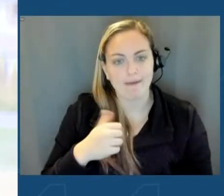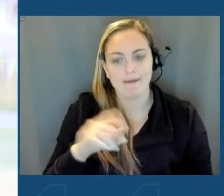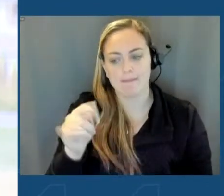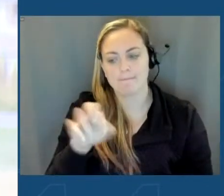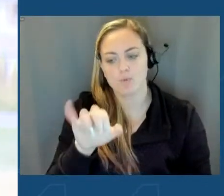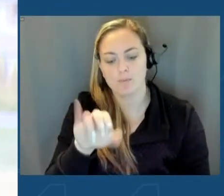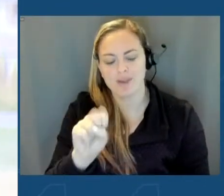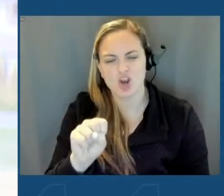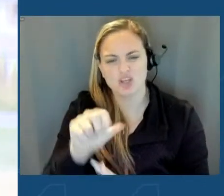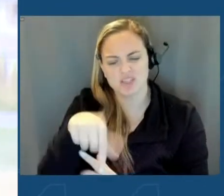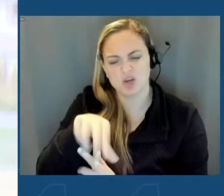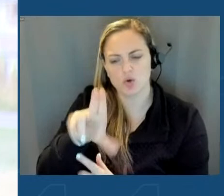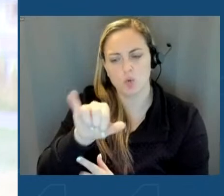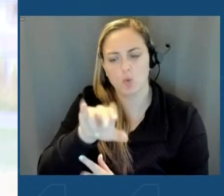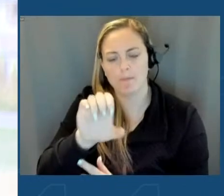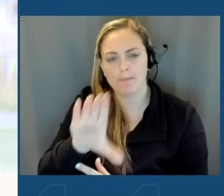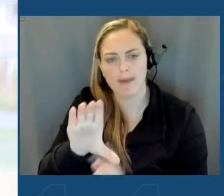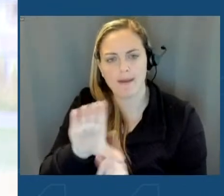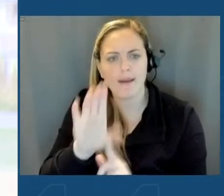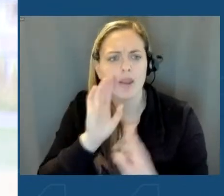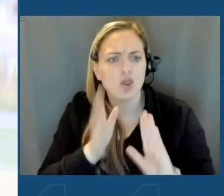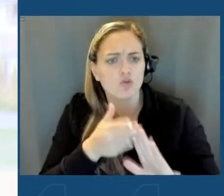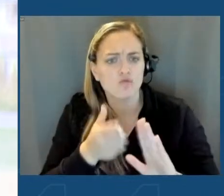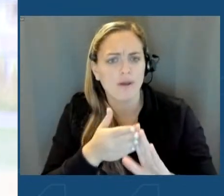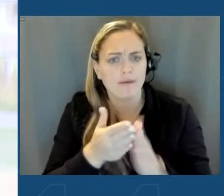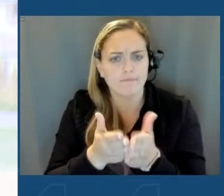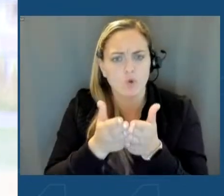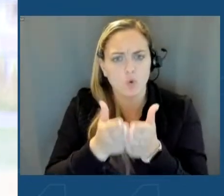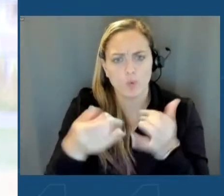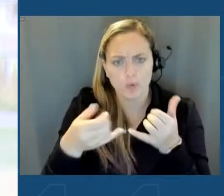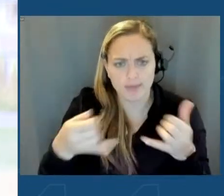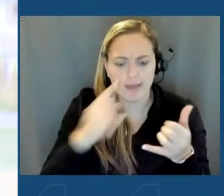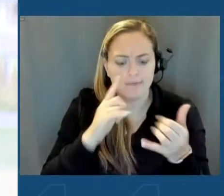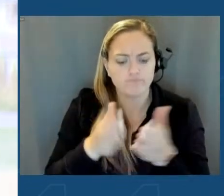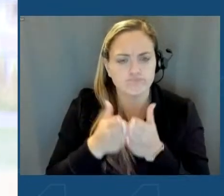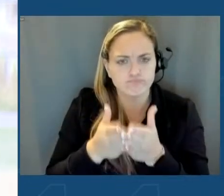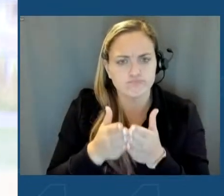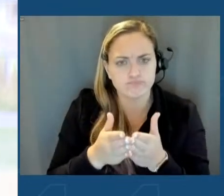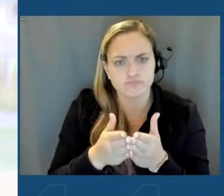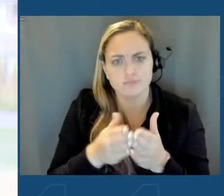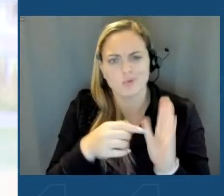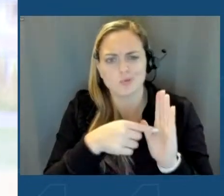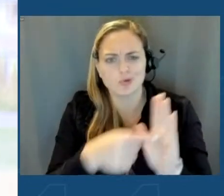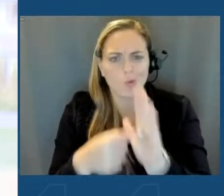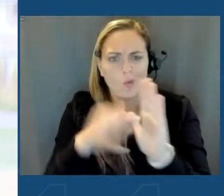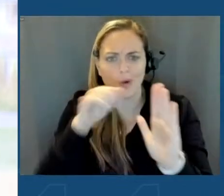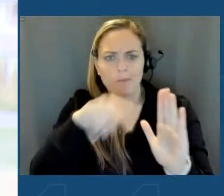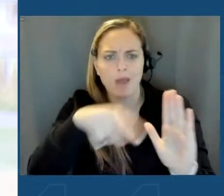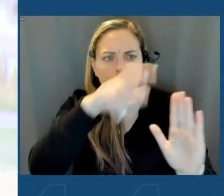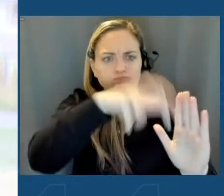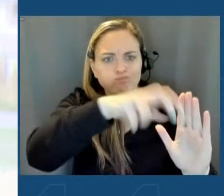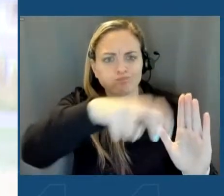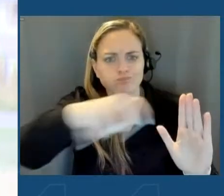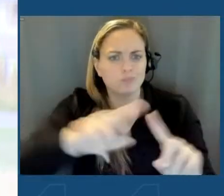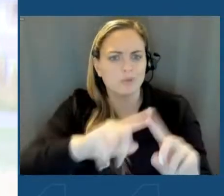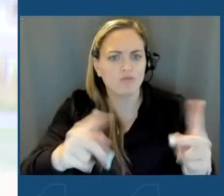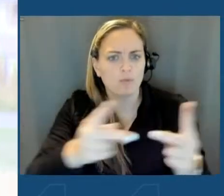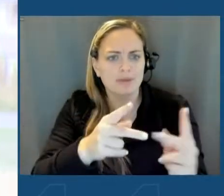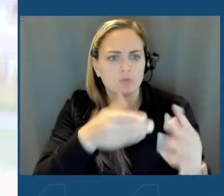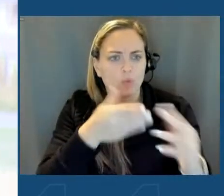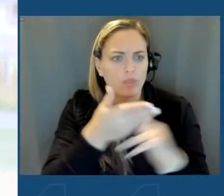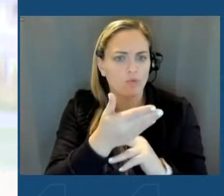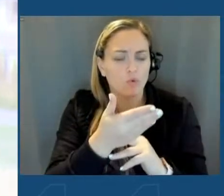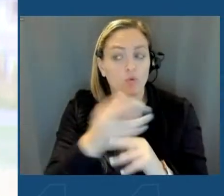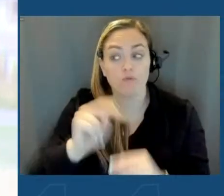very profitable cruise ship line, and he showed on a map all the places he was coming through. And they came through from the